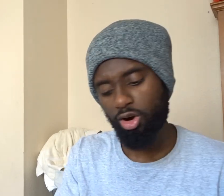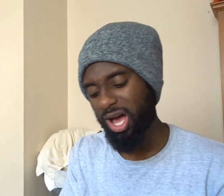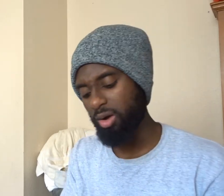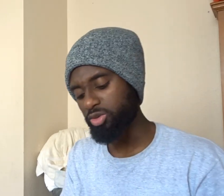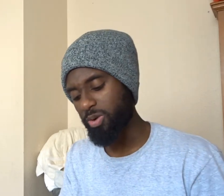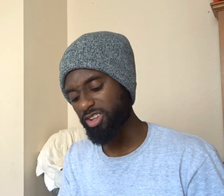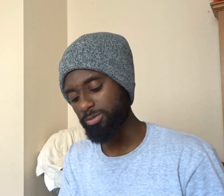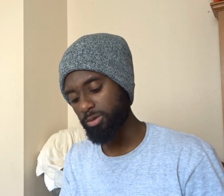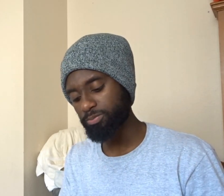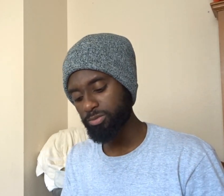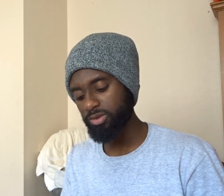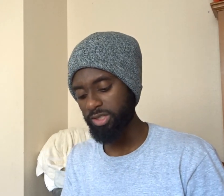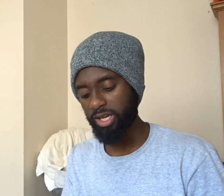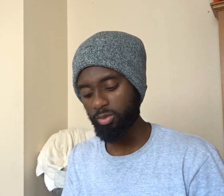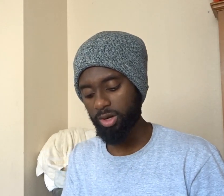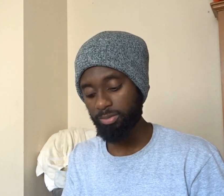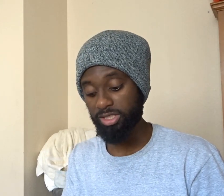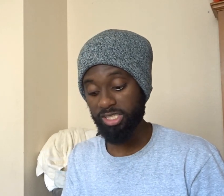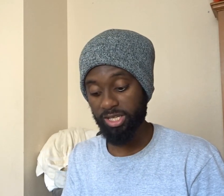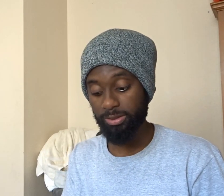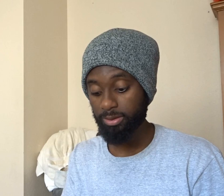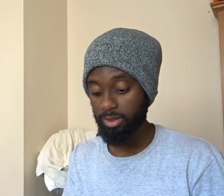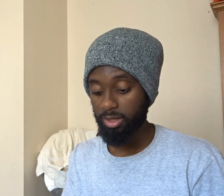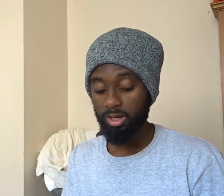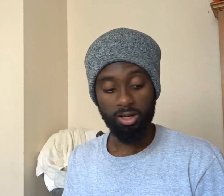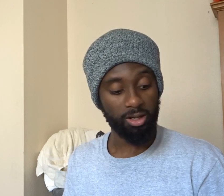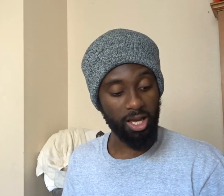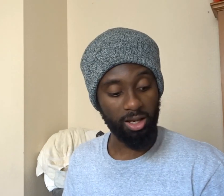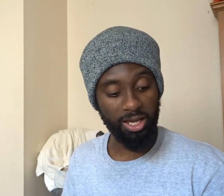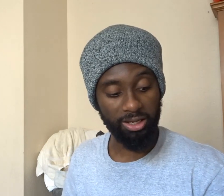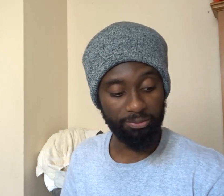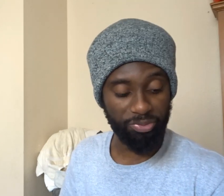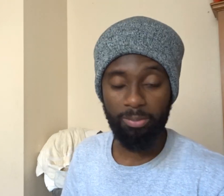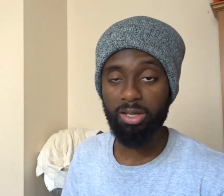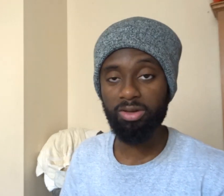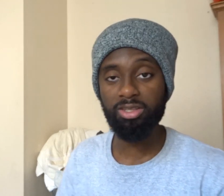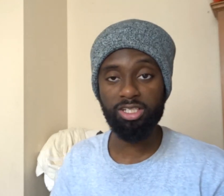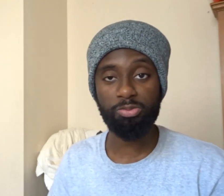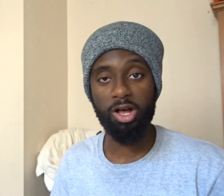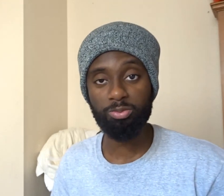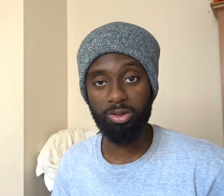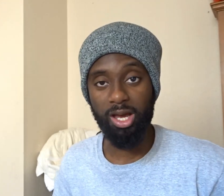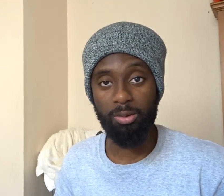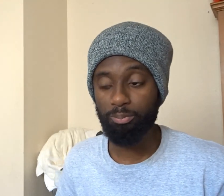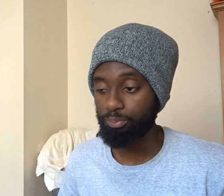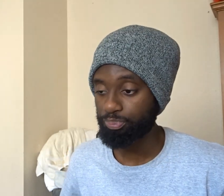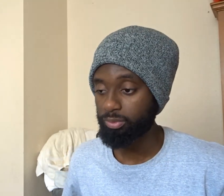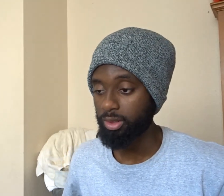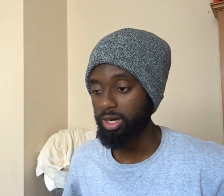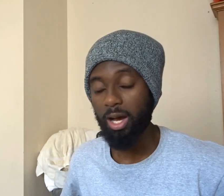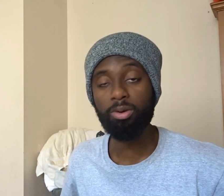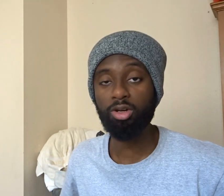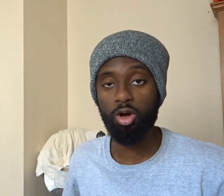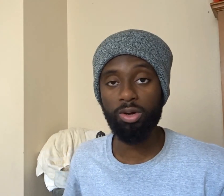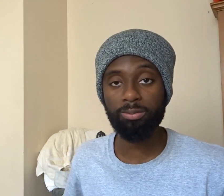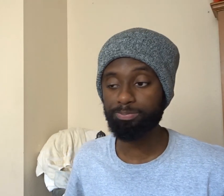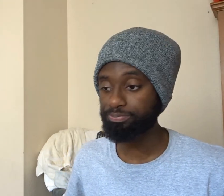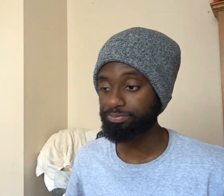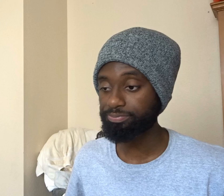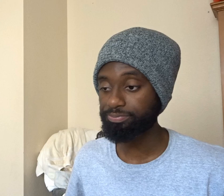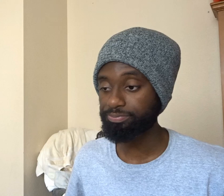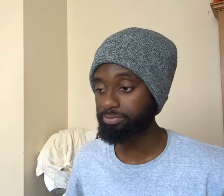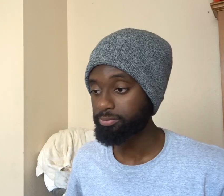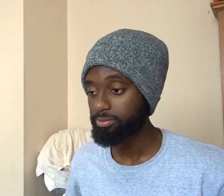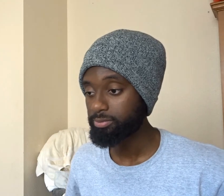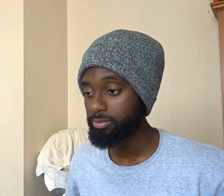But I don't know how it was possible to get her in, but she's in. Now, I believe anything is possible now. Now, I'm going to go